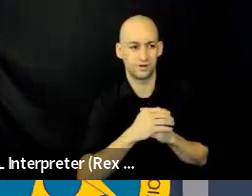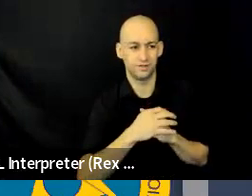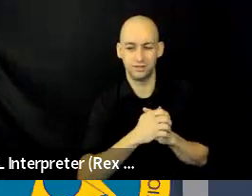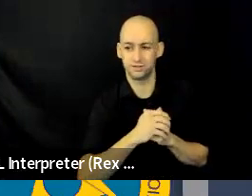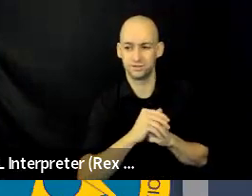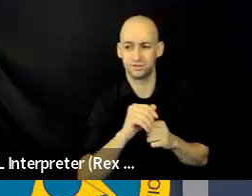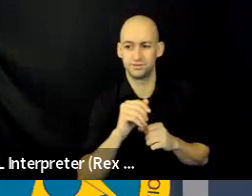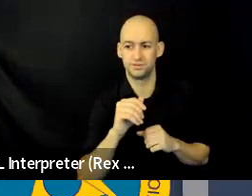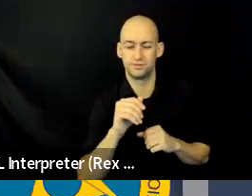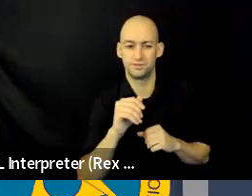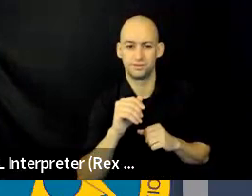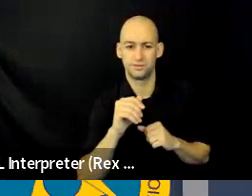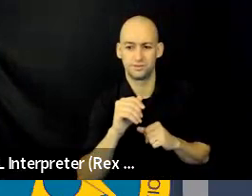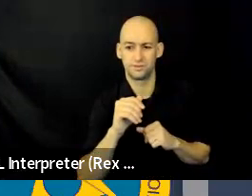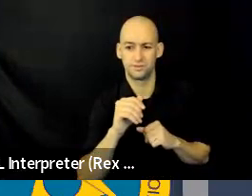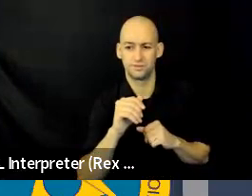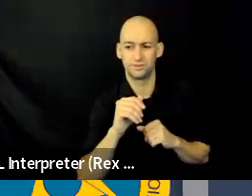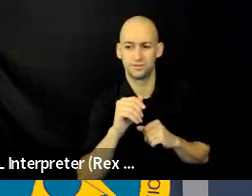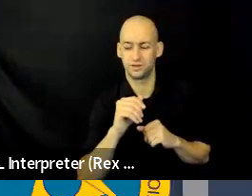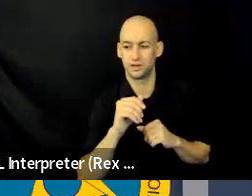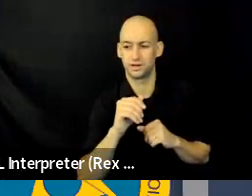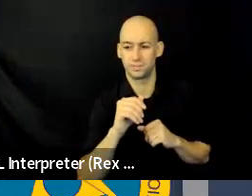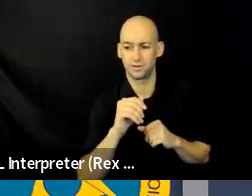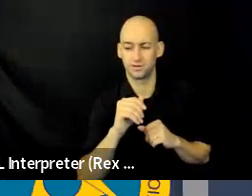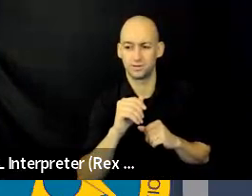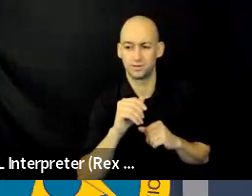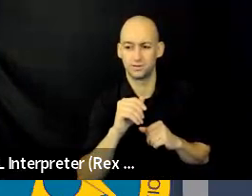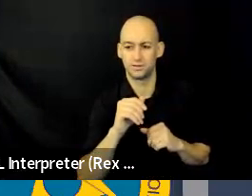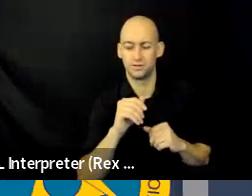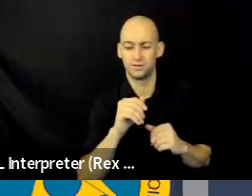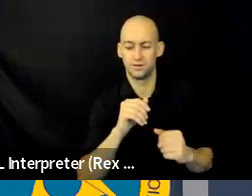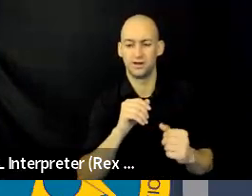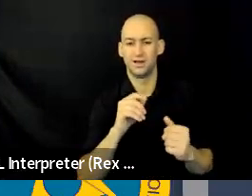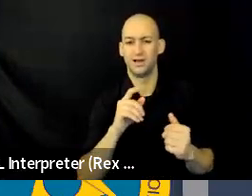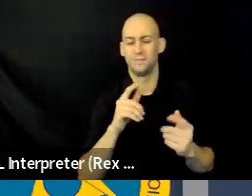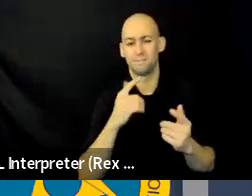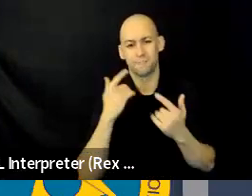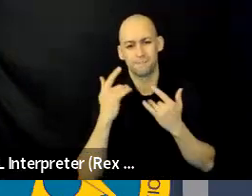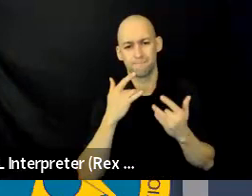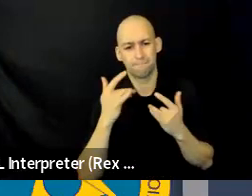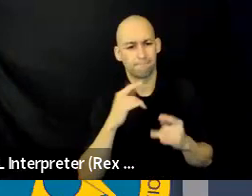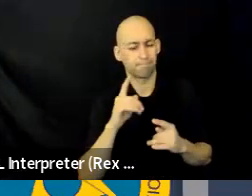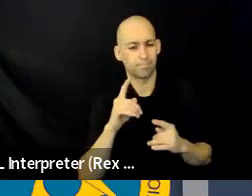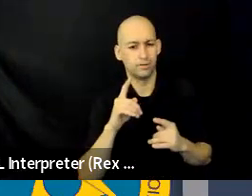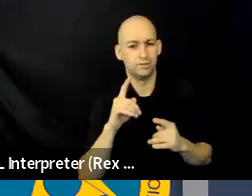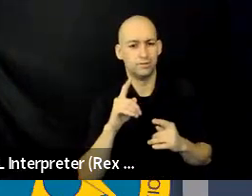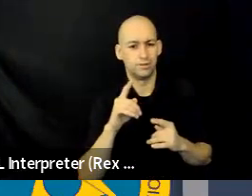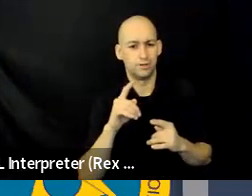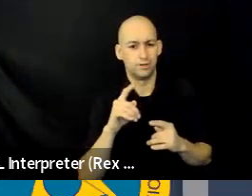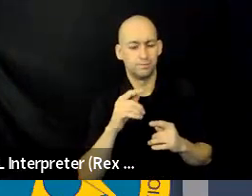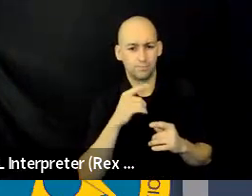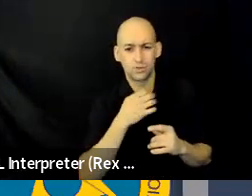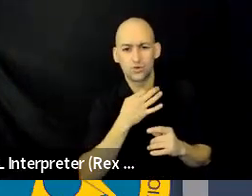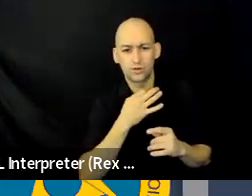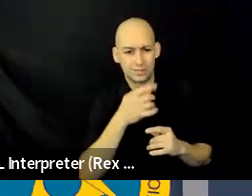Yeah, I think I'm where Carl is. And so I'm just curious because I